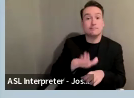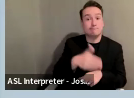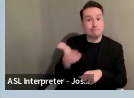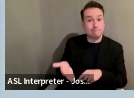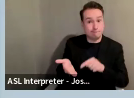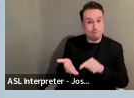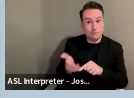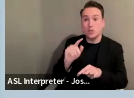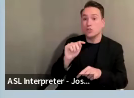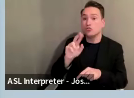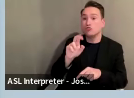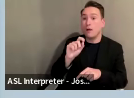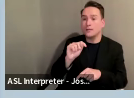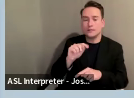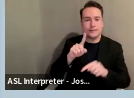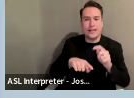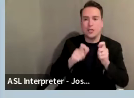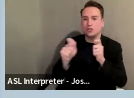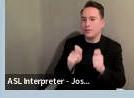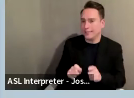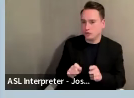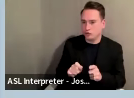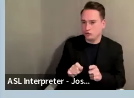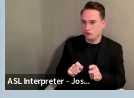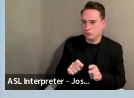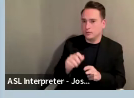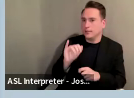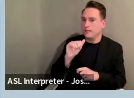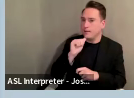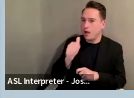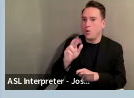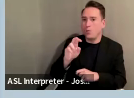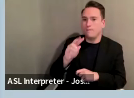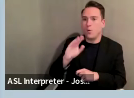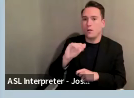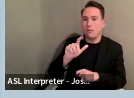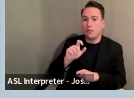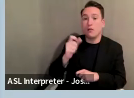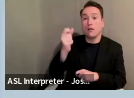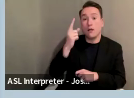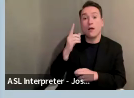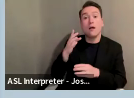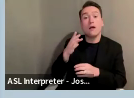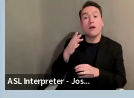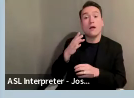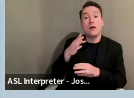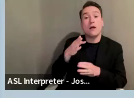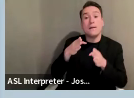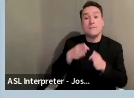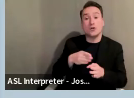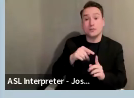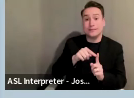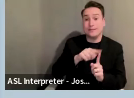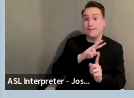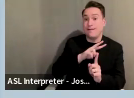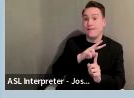becomes irrevocable, Yes. and the assigned executor of the if the original trust wants